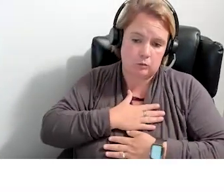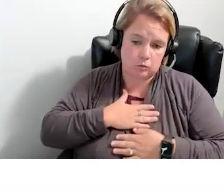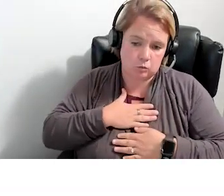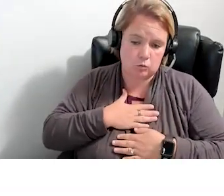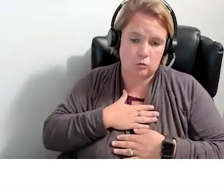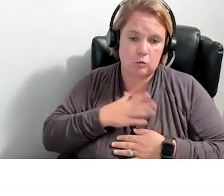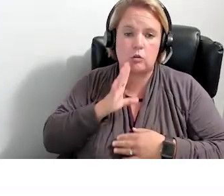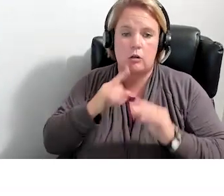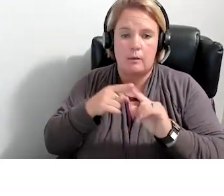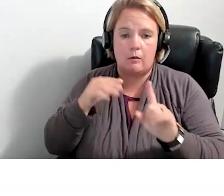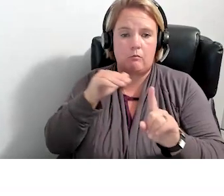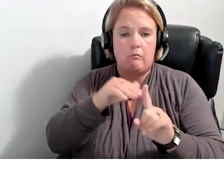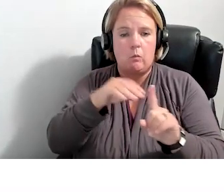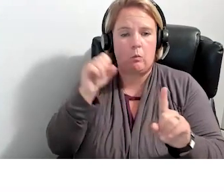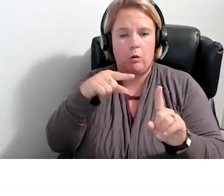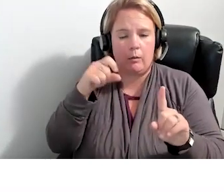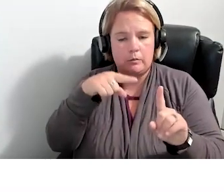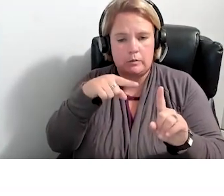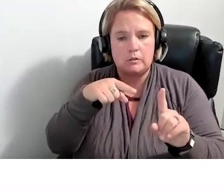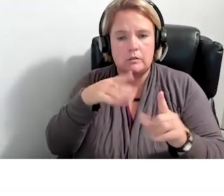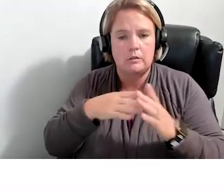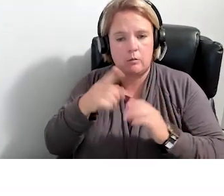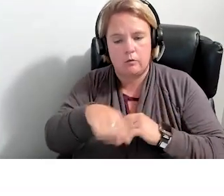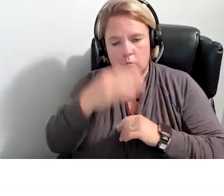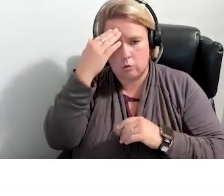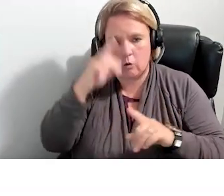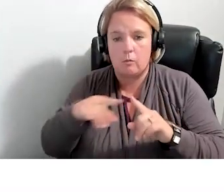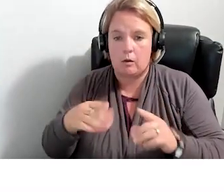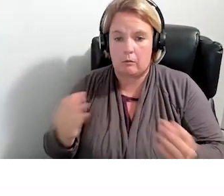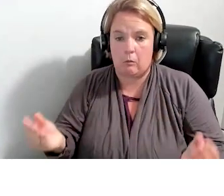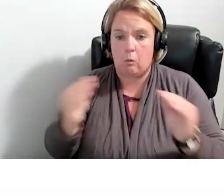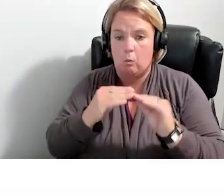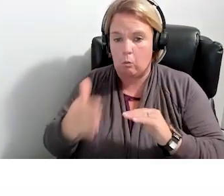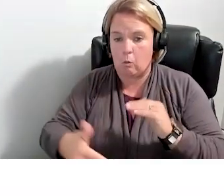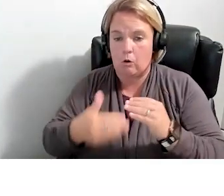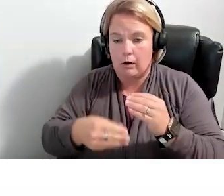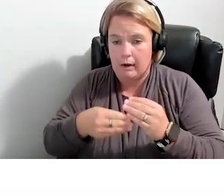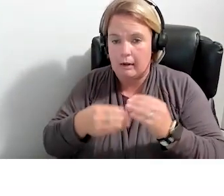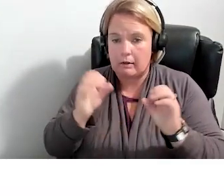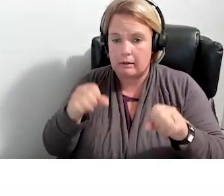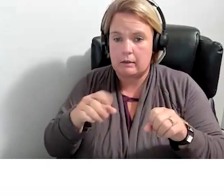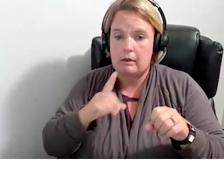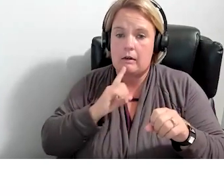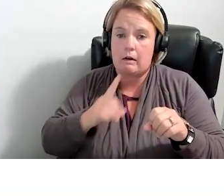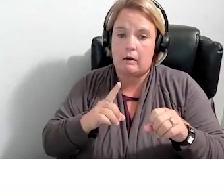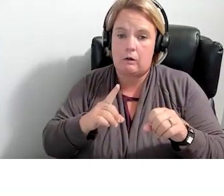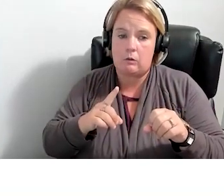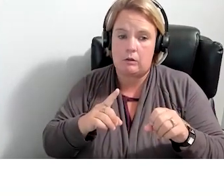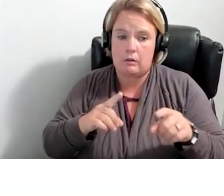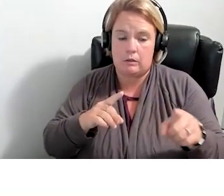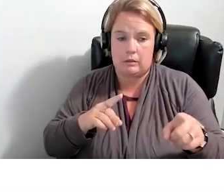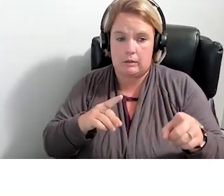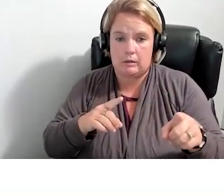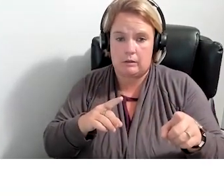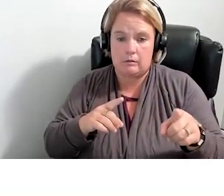know, because when we talk about prompts and prompt engineering, I know some of you know about prompts, but then you take it even further. I really admire Rio looking up a really